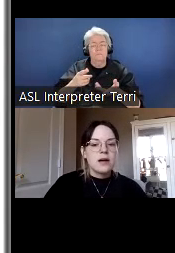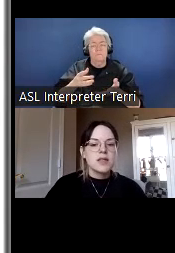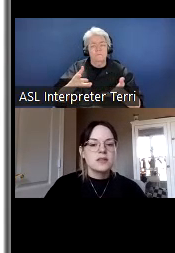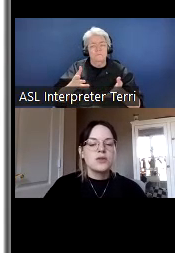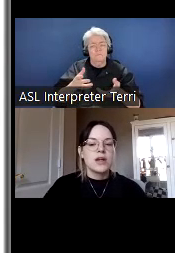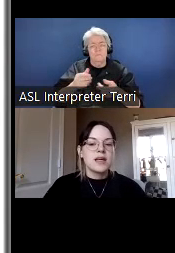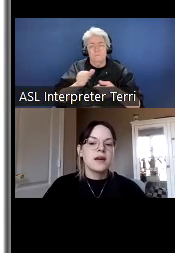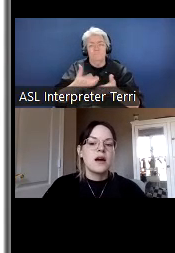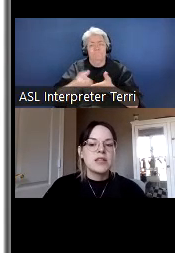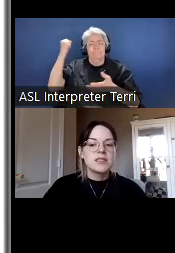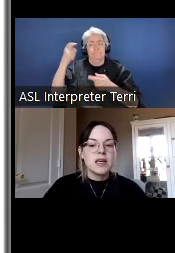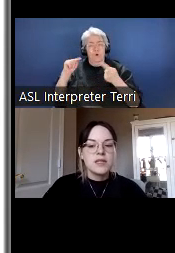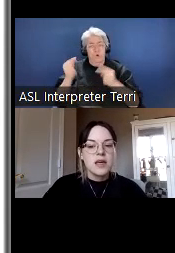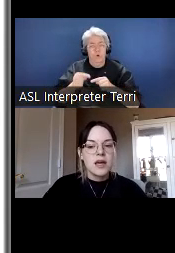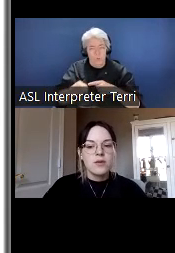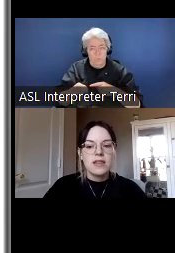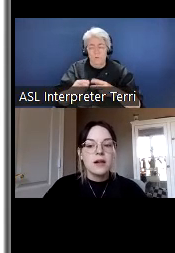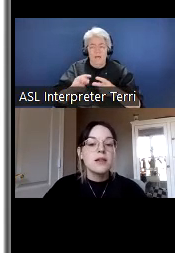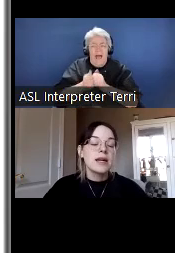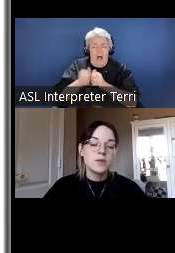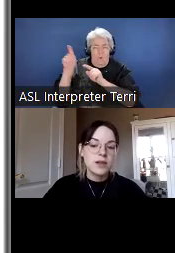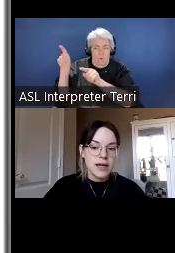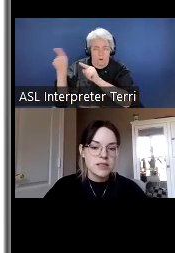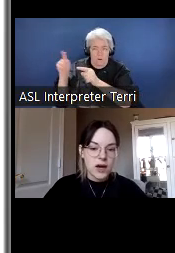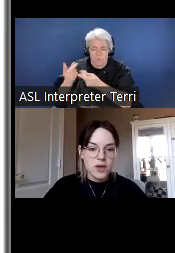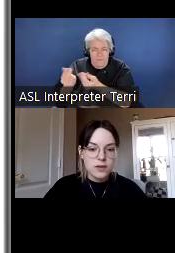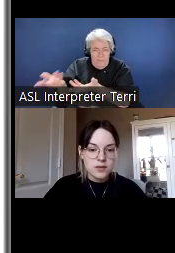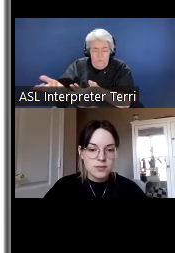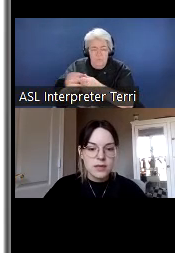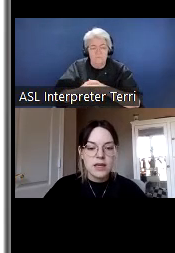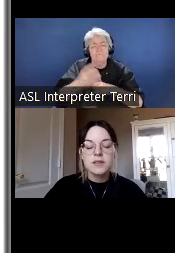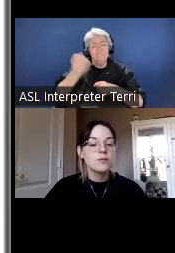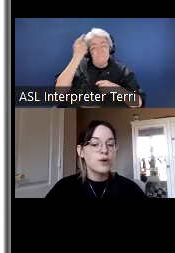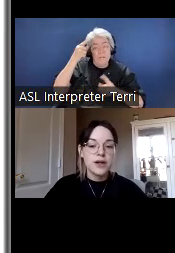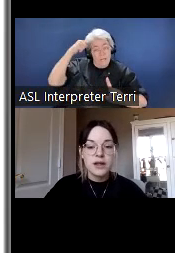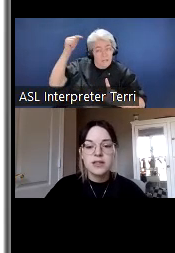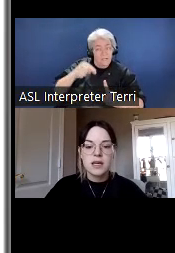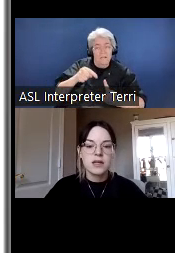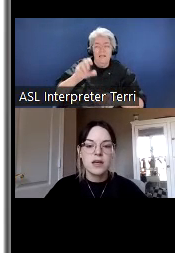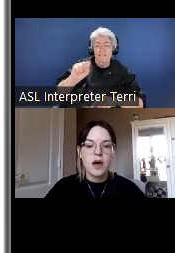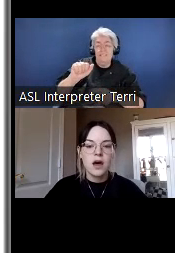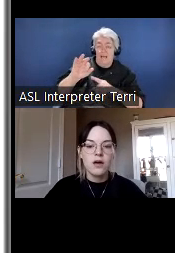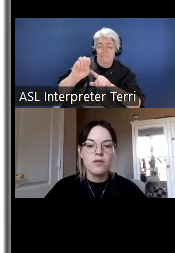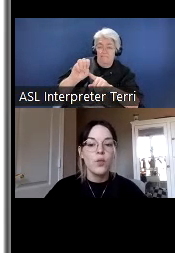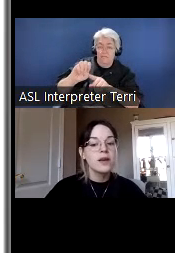context allows us to address economic safety in a way that aligns with the client's values. It gives us a broader understanding of where